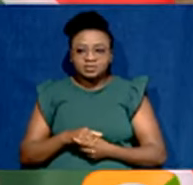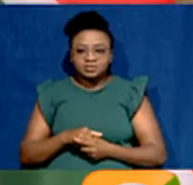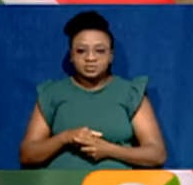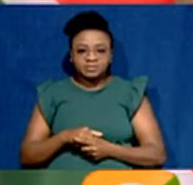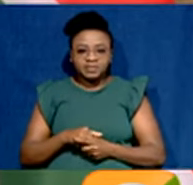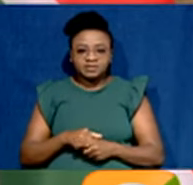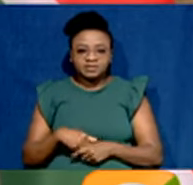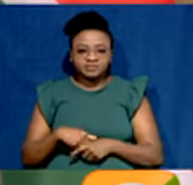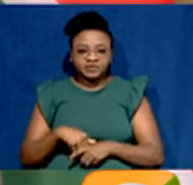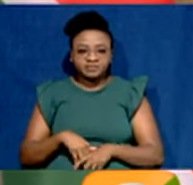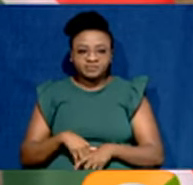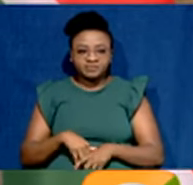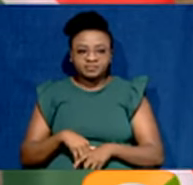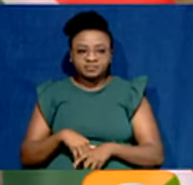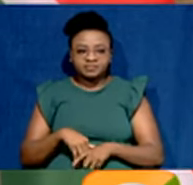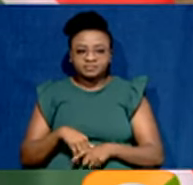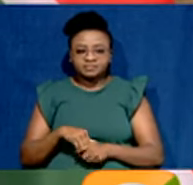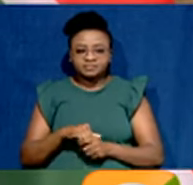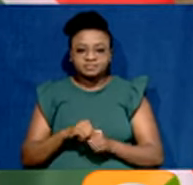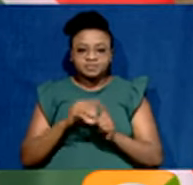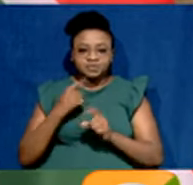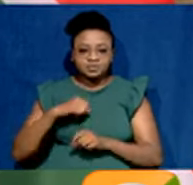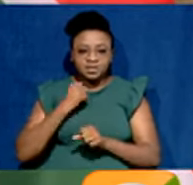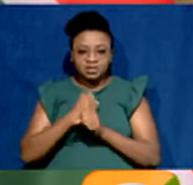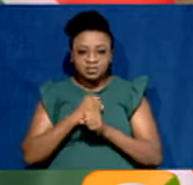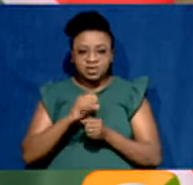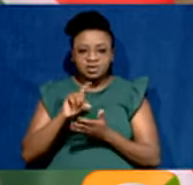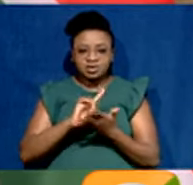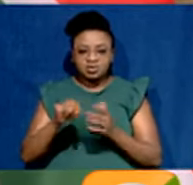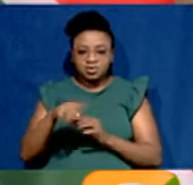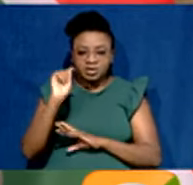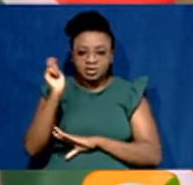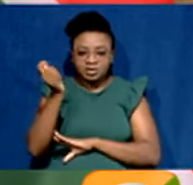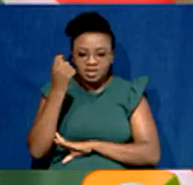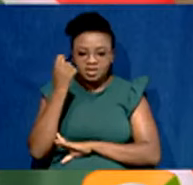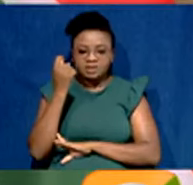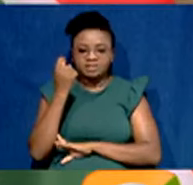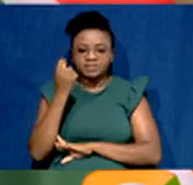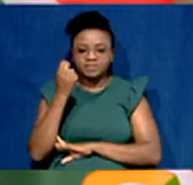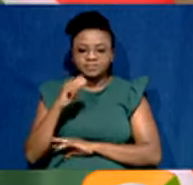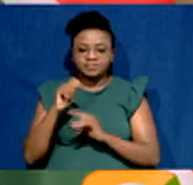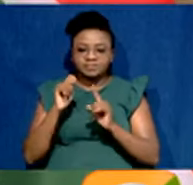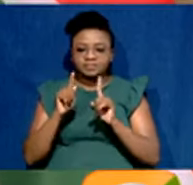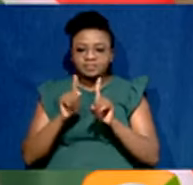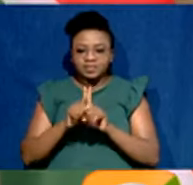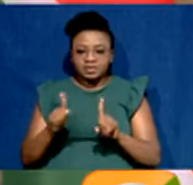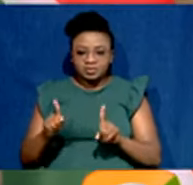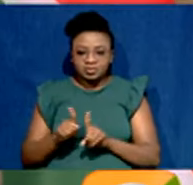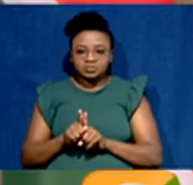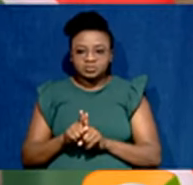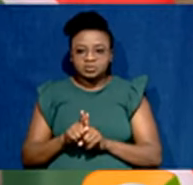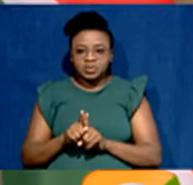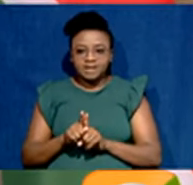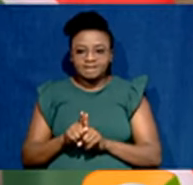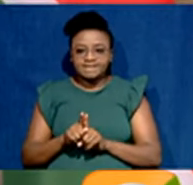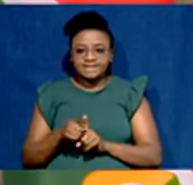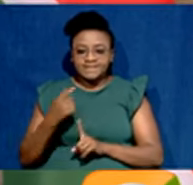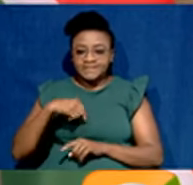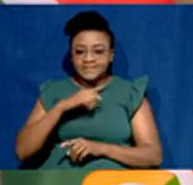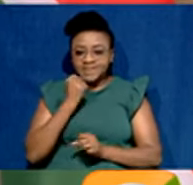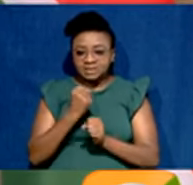working in Kenya, in foreign companies when they are in Kenya, and we are